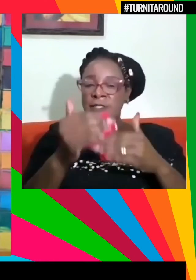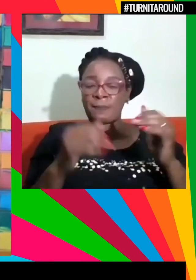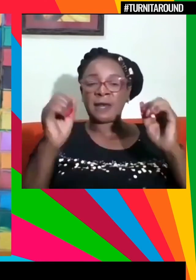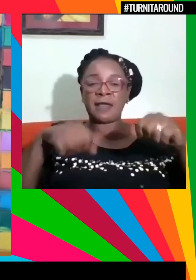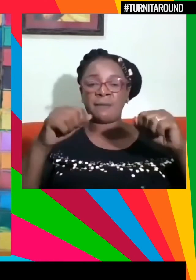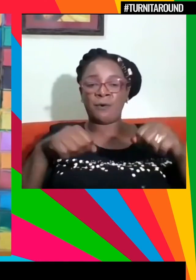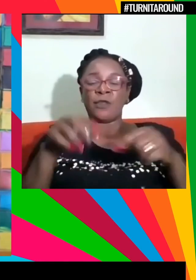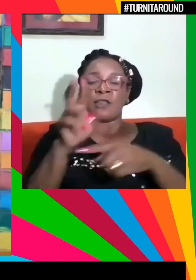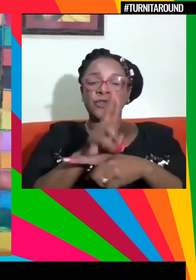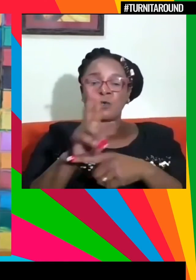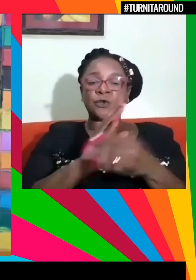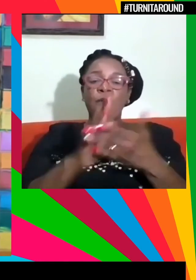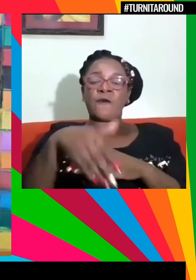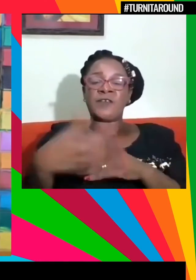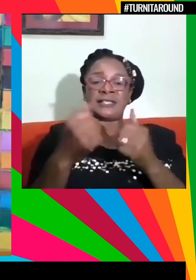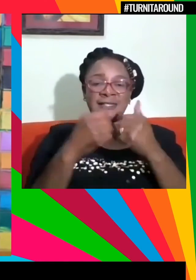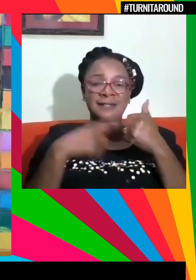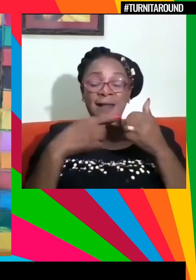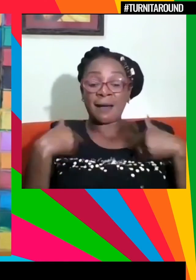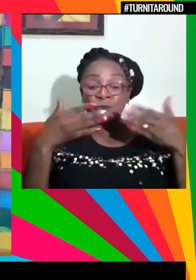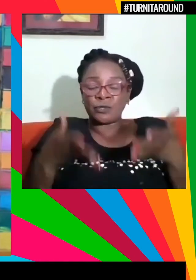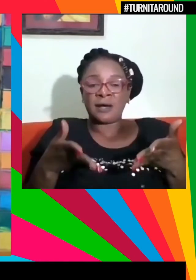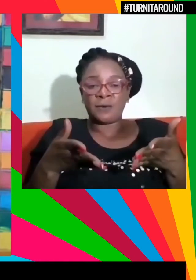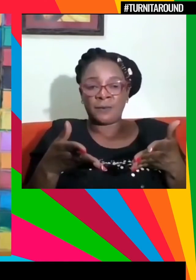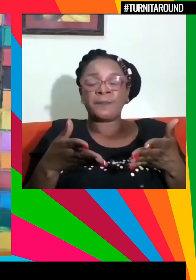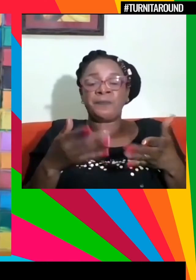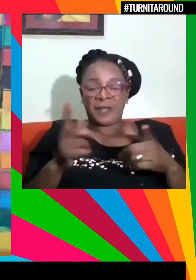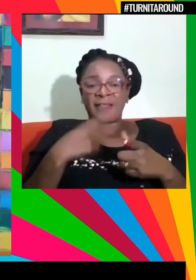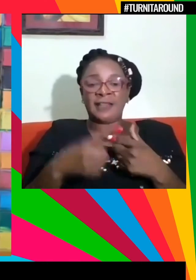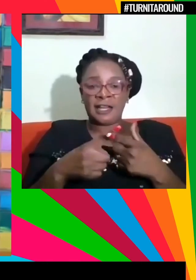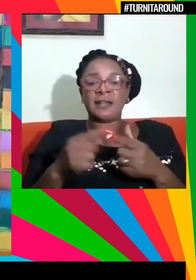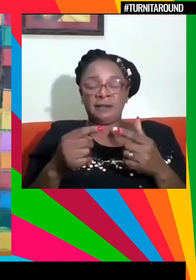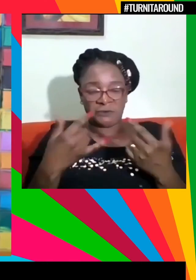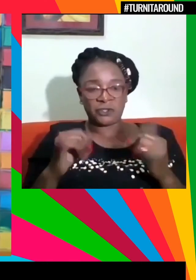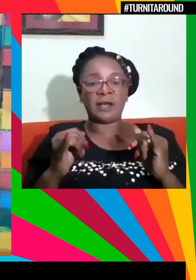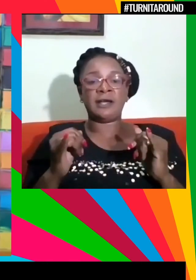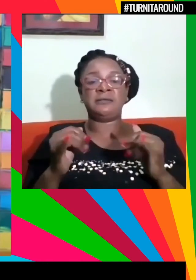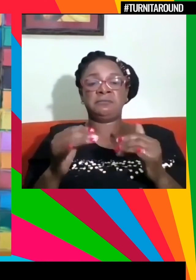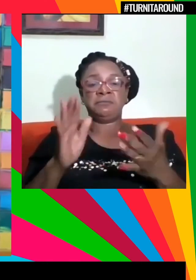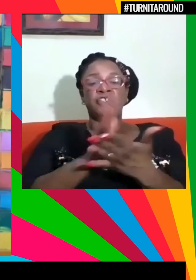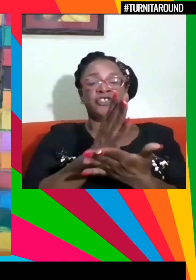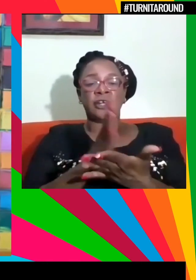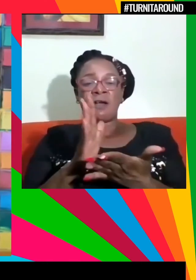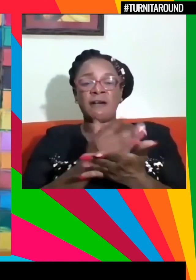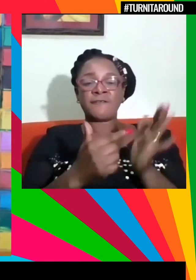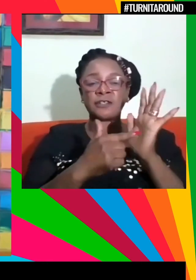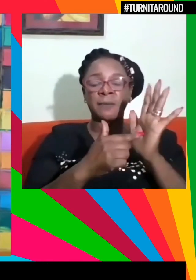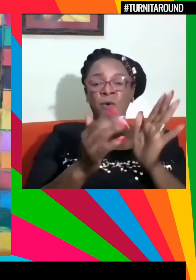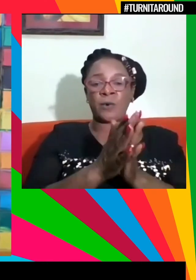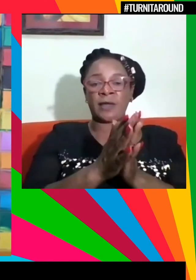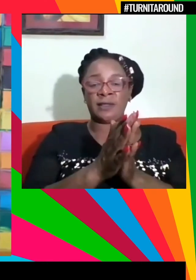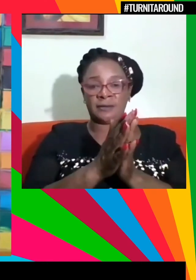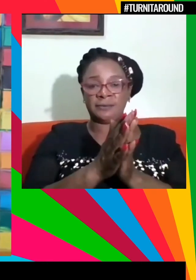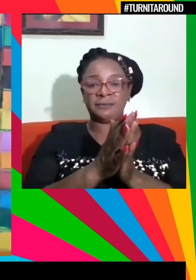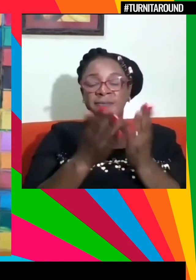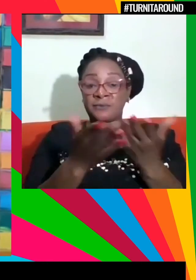to use over 60 million bottles to date, to then open up what we've done there and share it, for example, with Guy